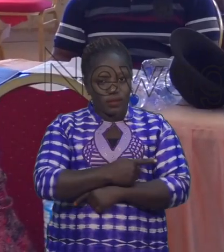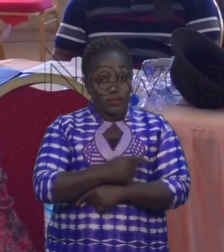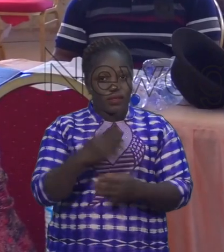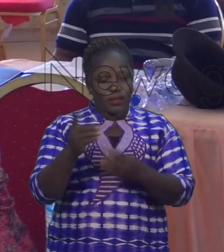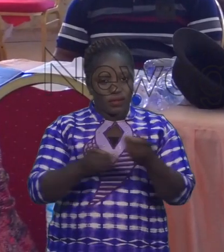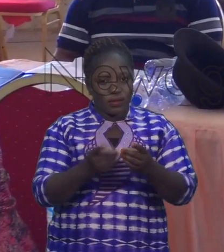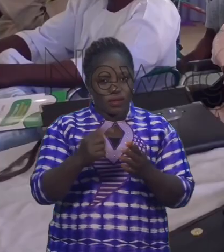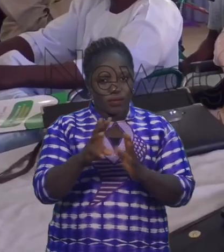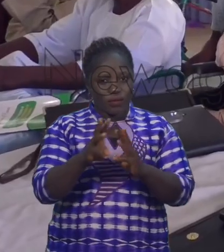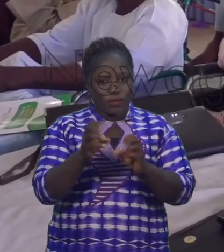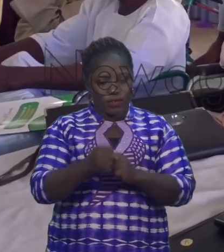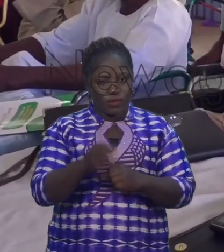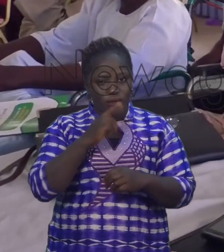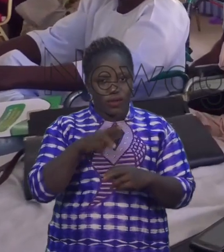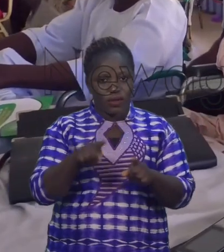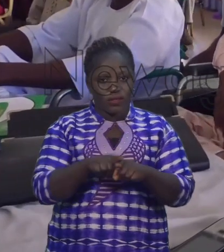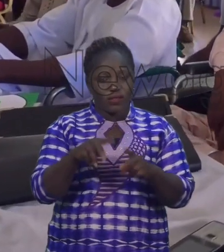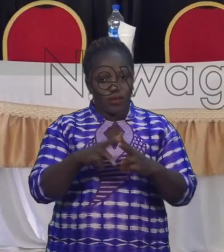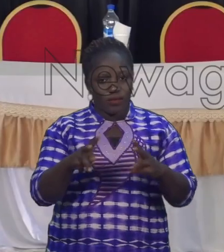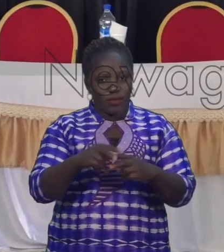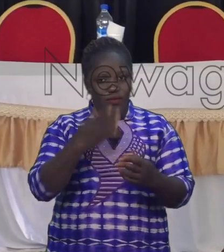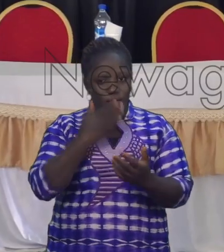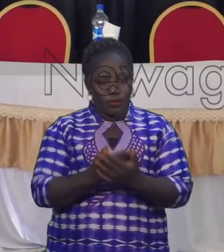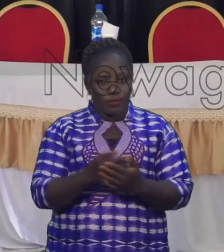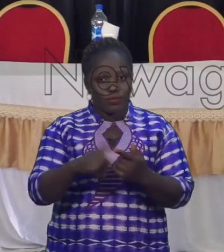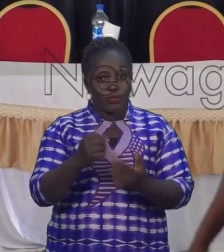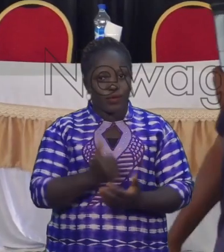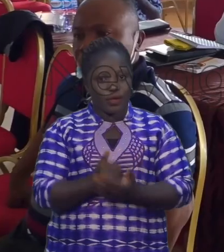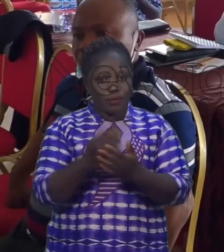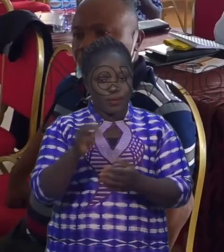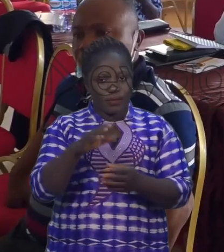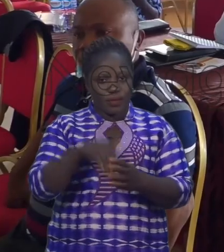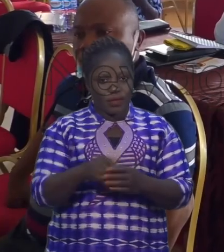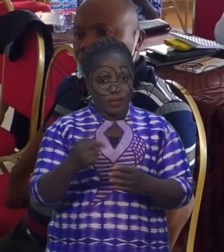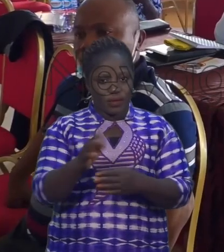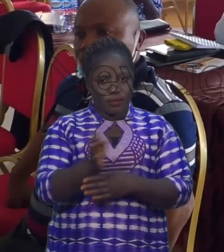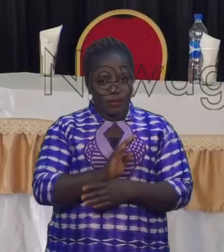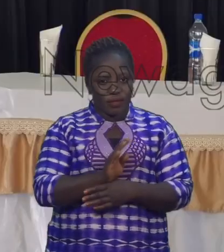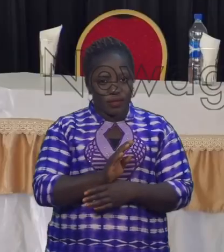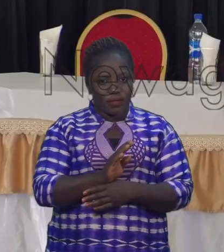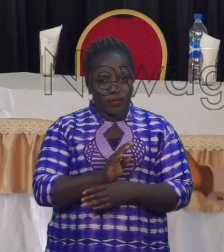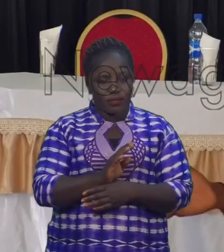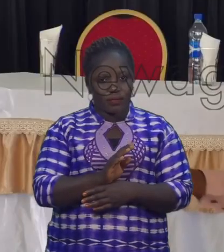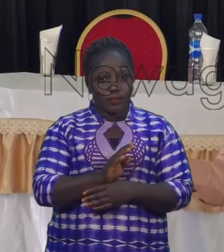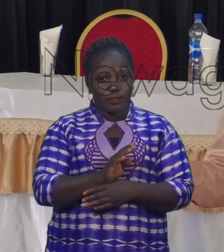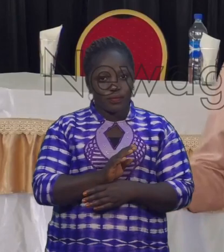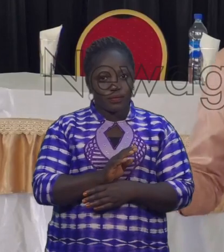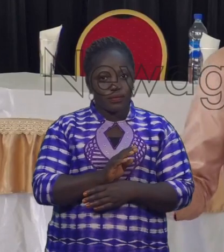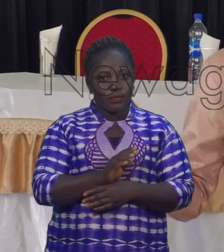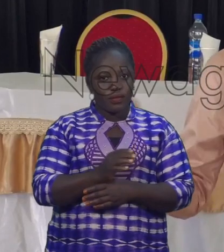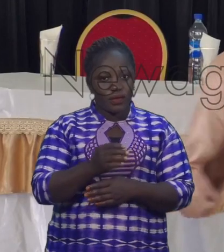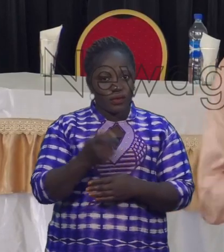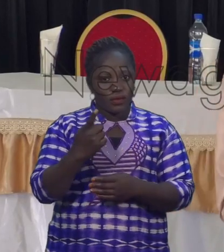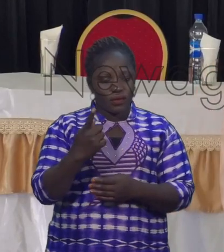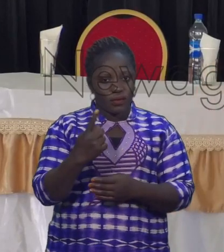participants described the workshop as timely and necessary to grow their businesses. So thank you very much,